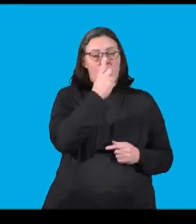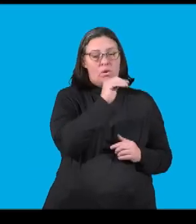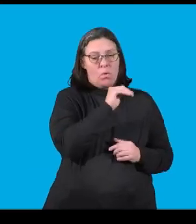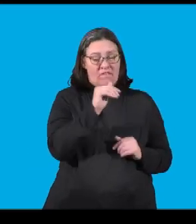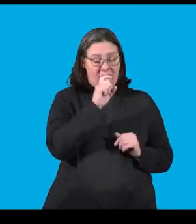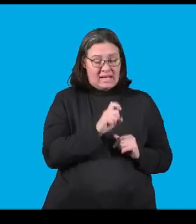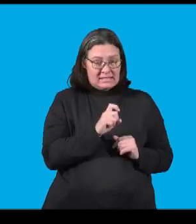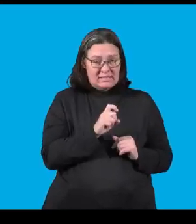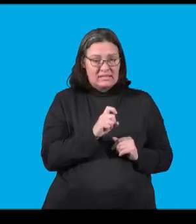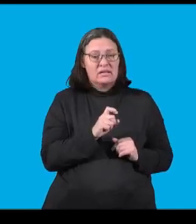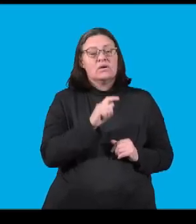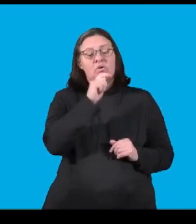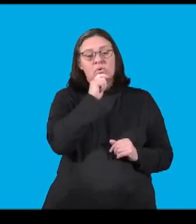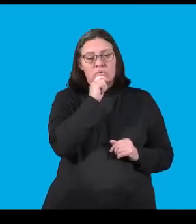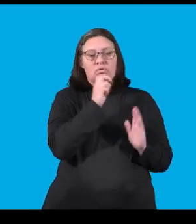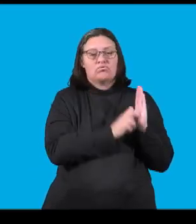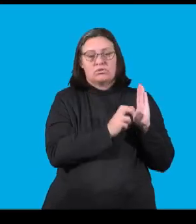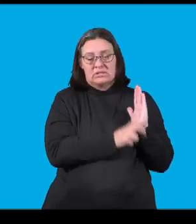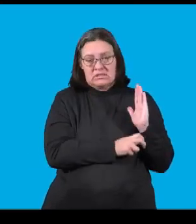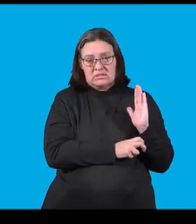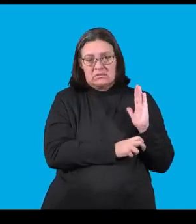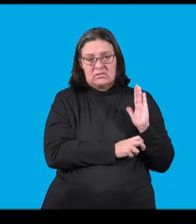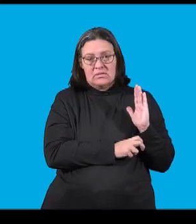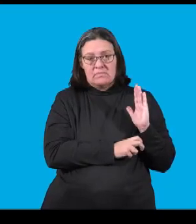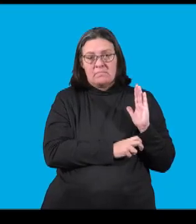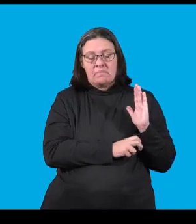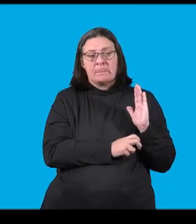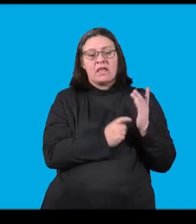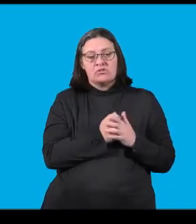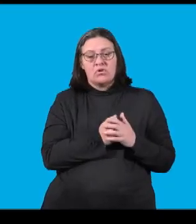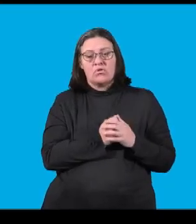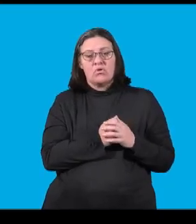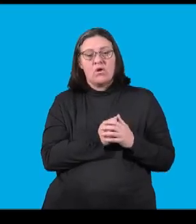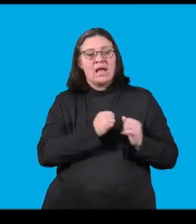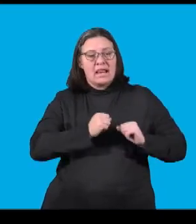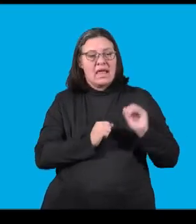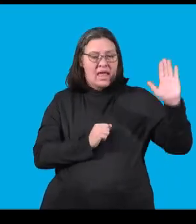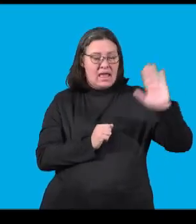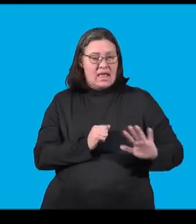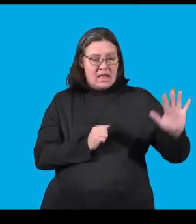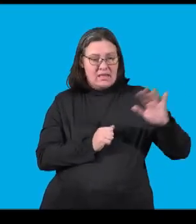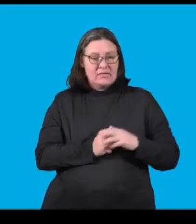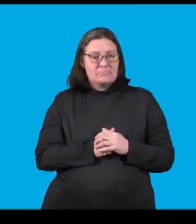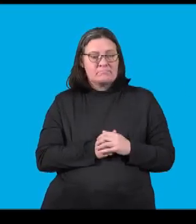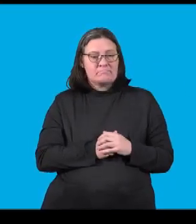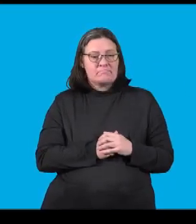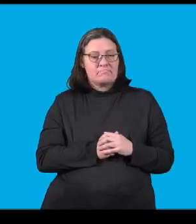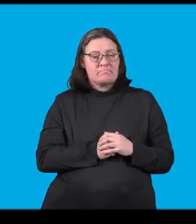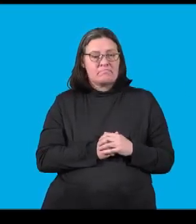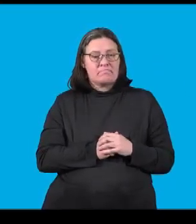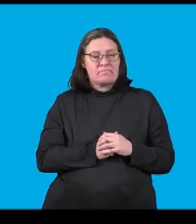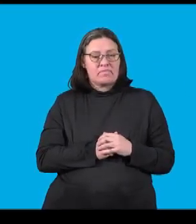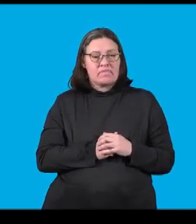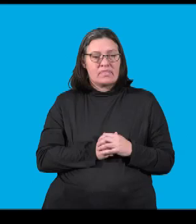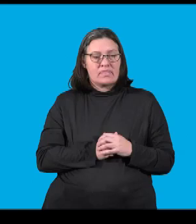derivative of 1 over x by using the rules, okay? So I'm going to clear up some space on this slide by